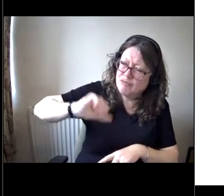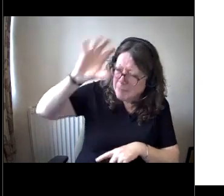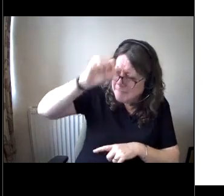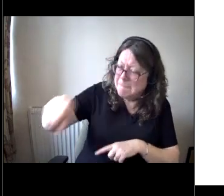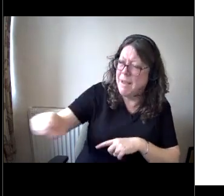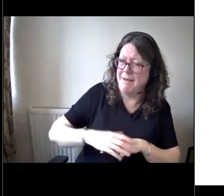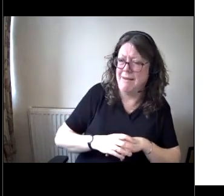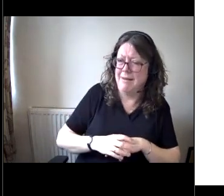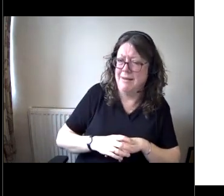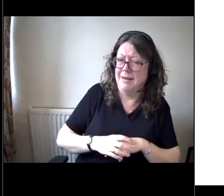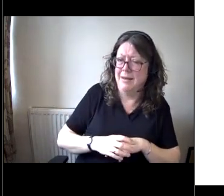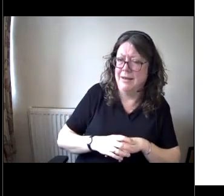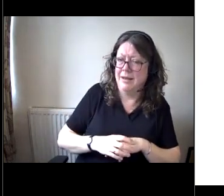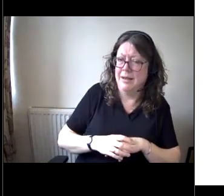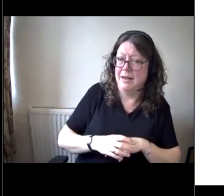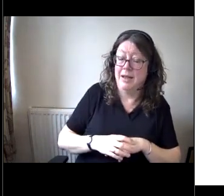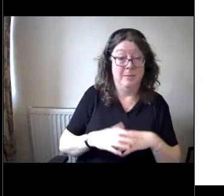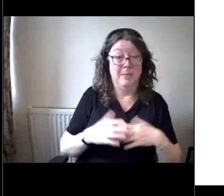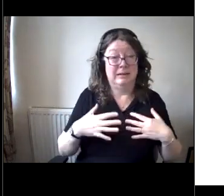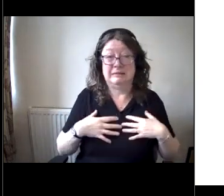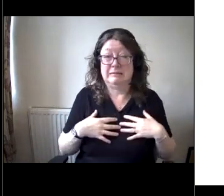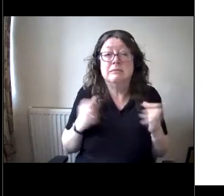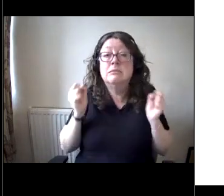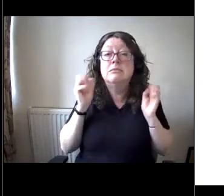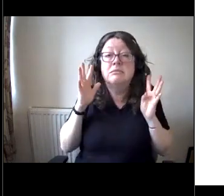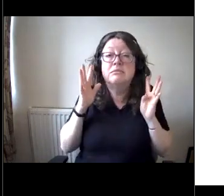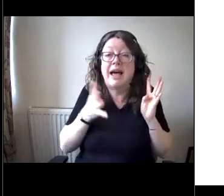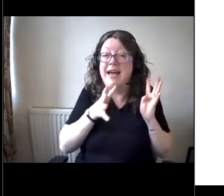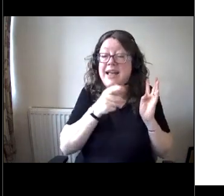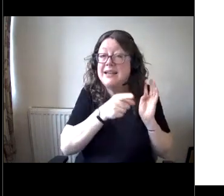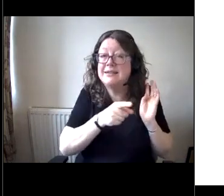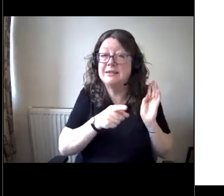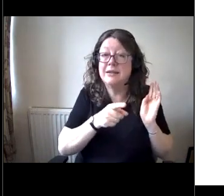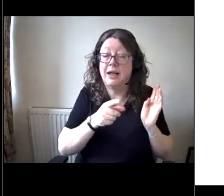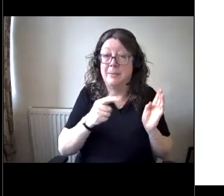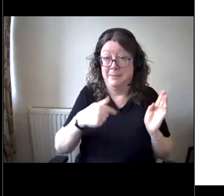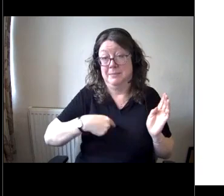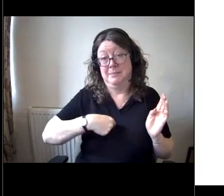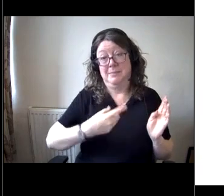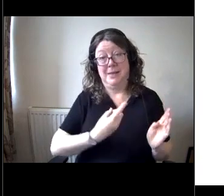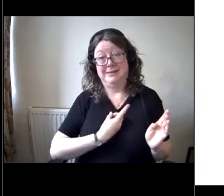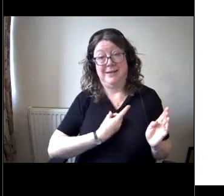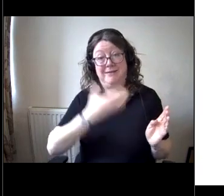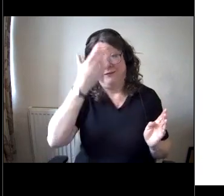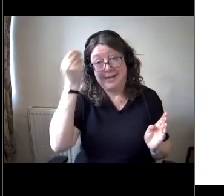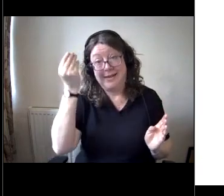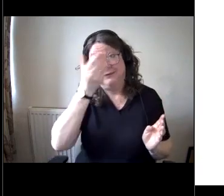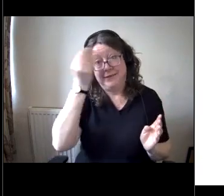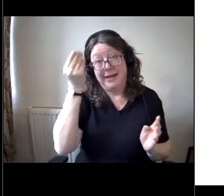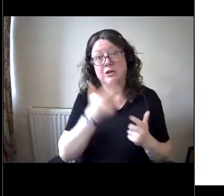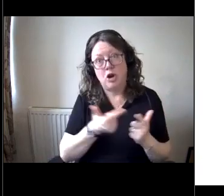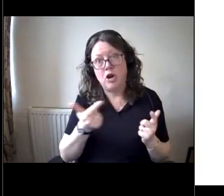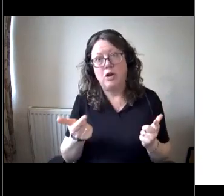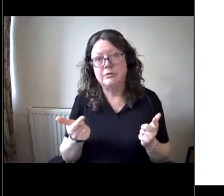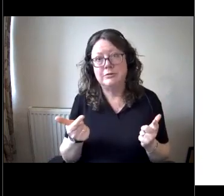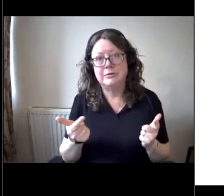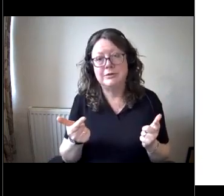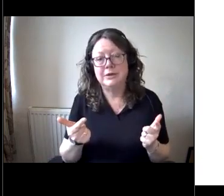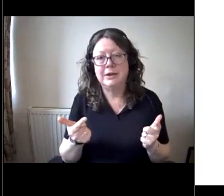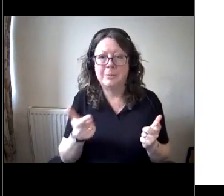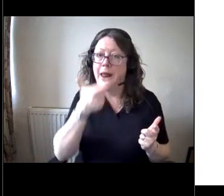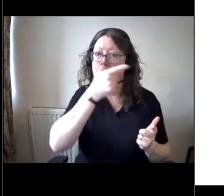are very patient with me, because I do forget a lot of things a lot of the time. And I think that can